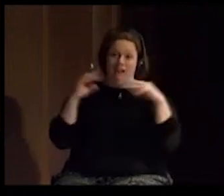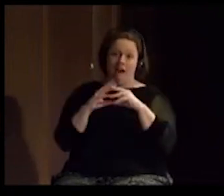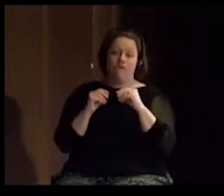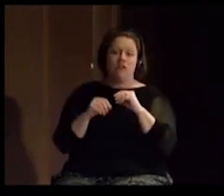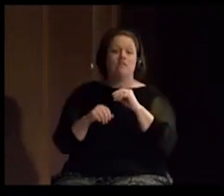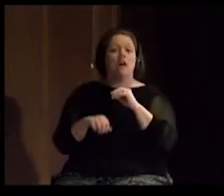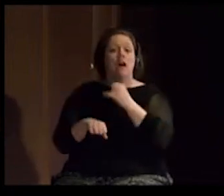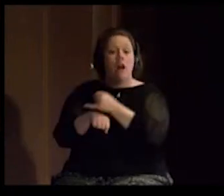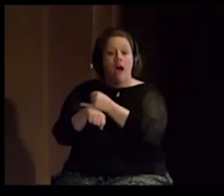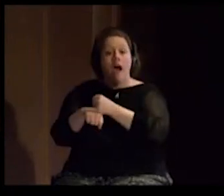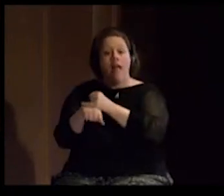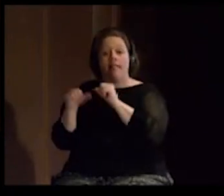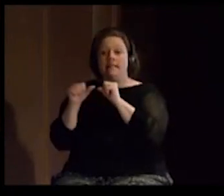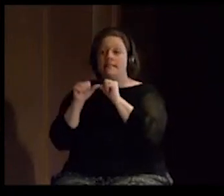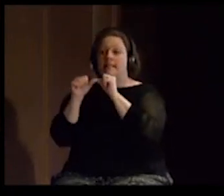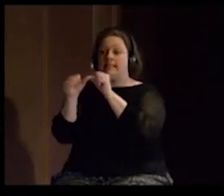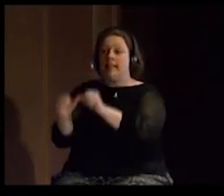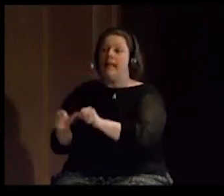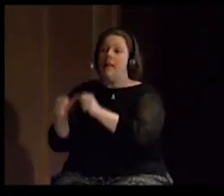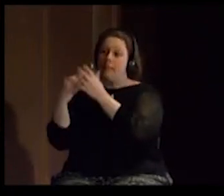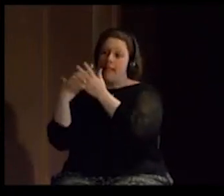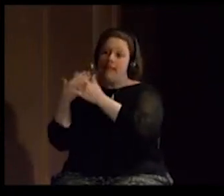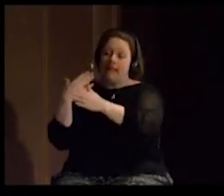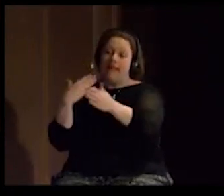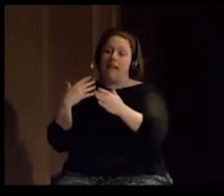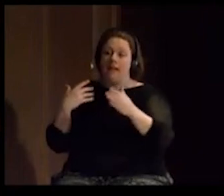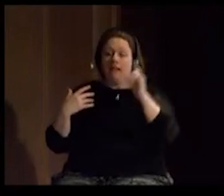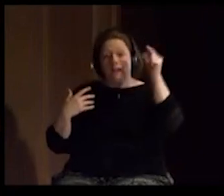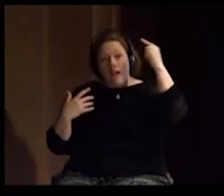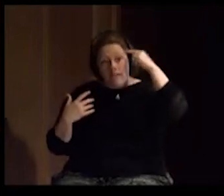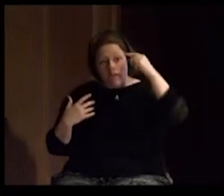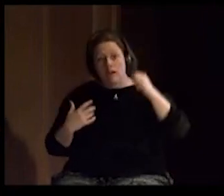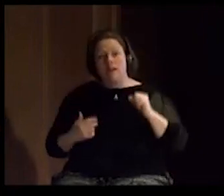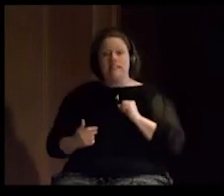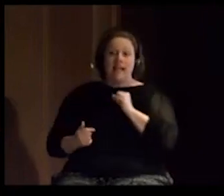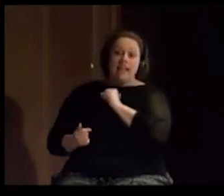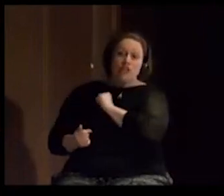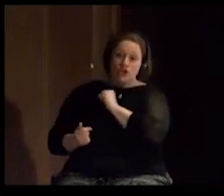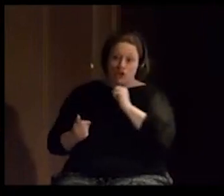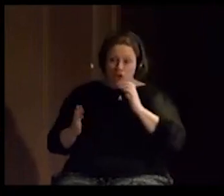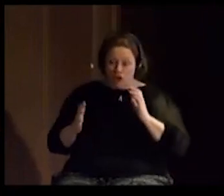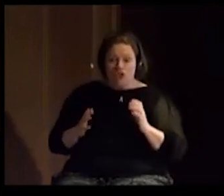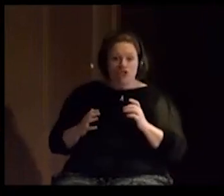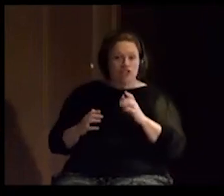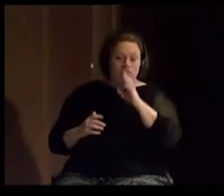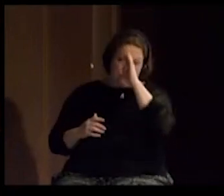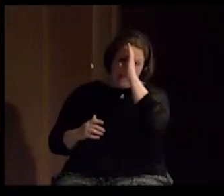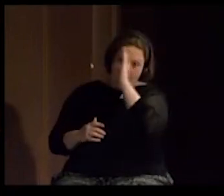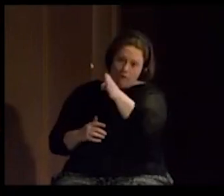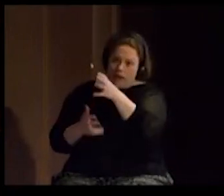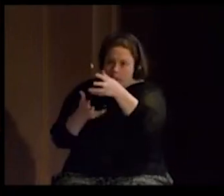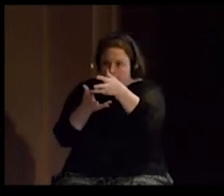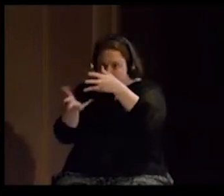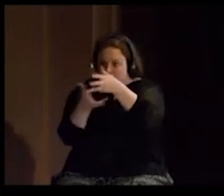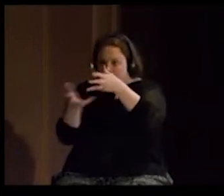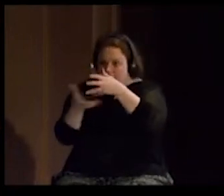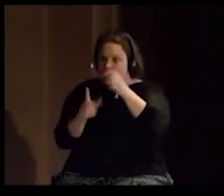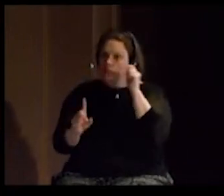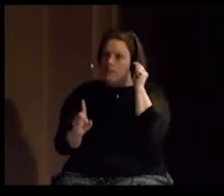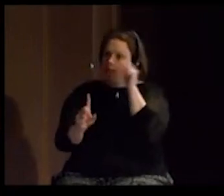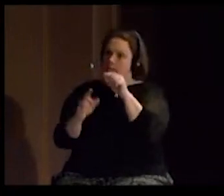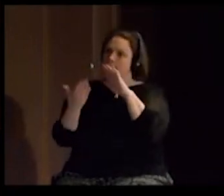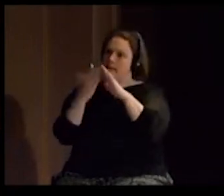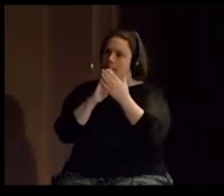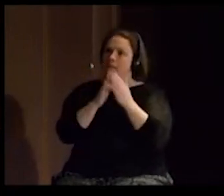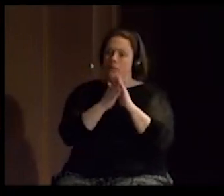and governors, senators, they are directly engaging with this community,